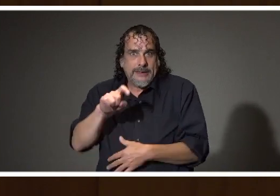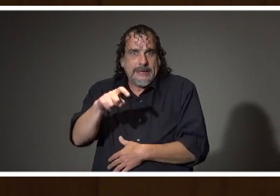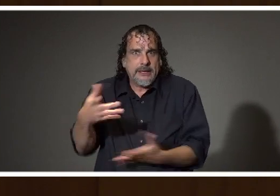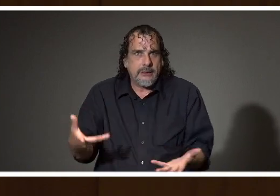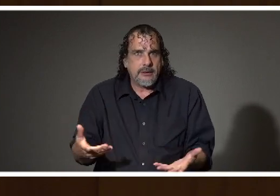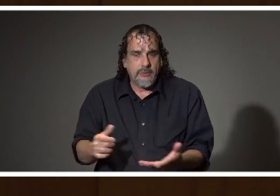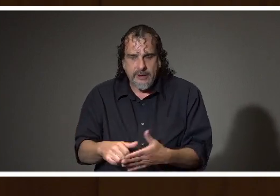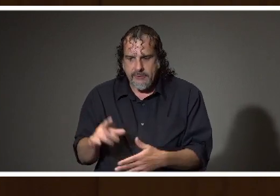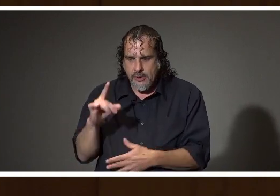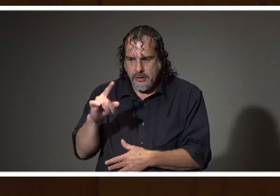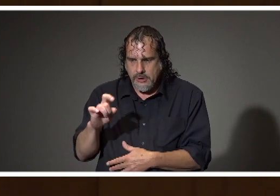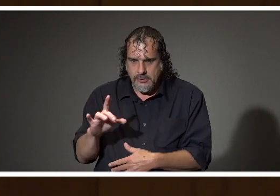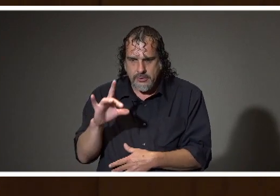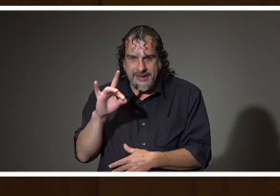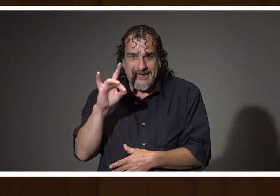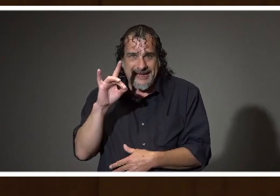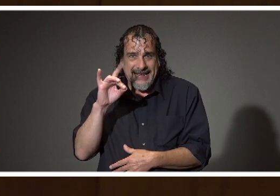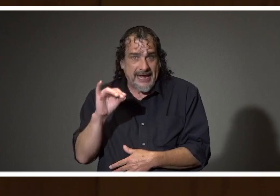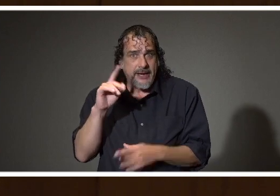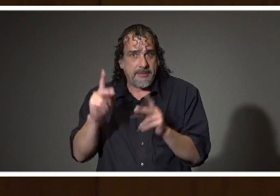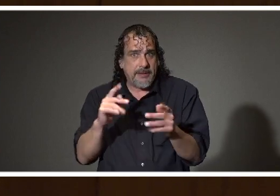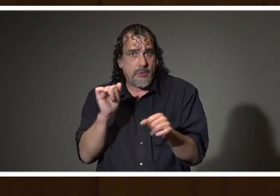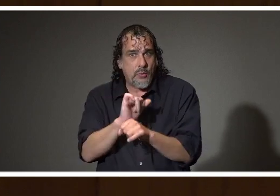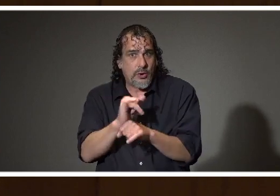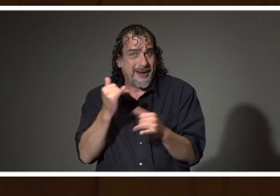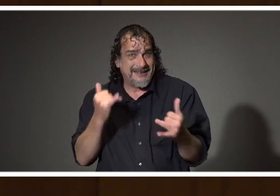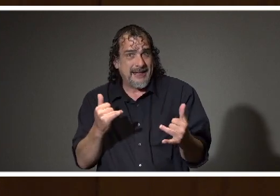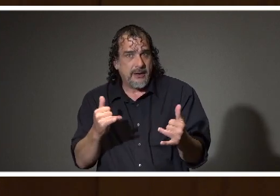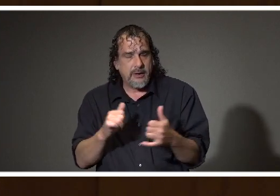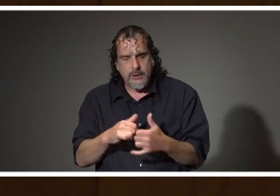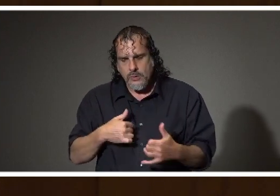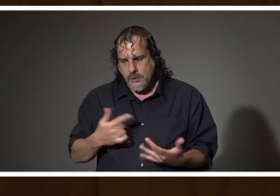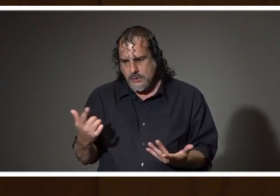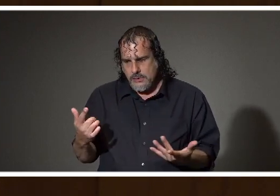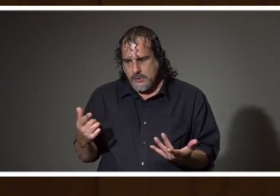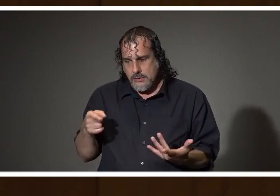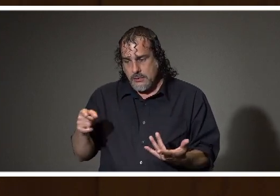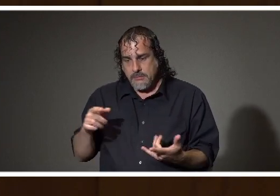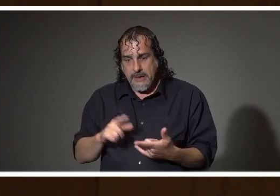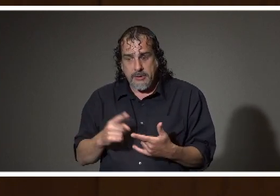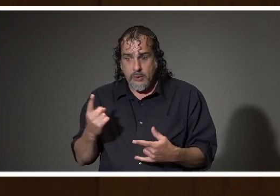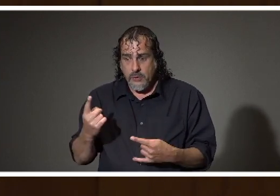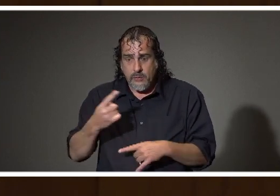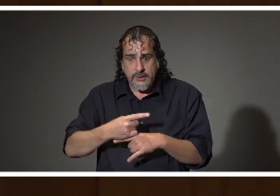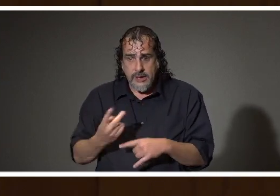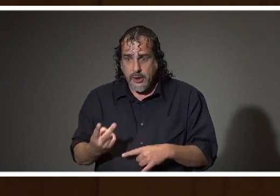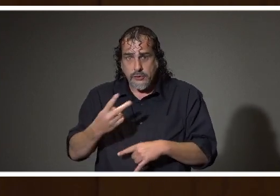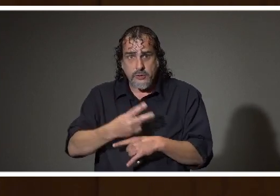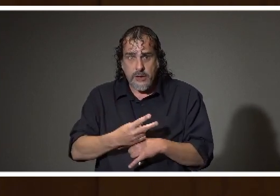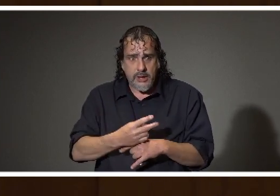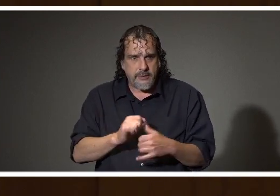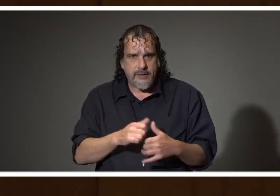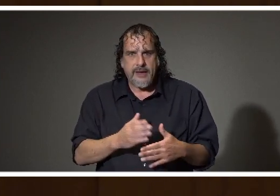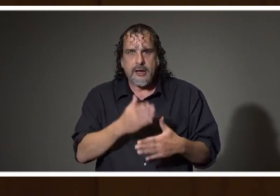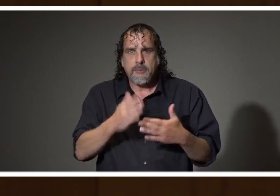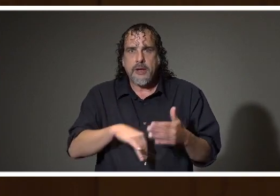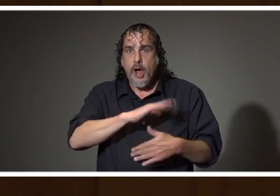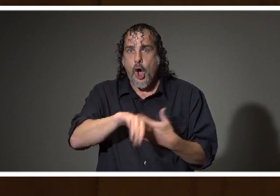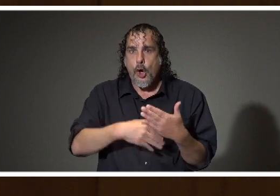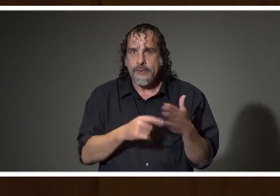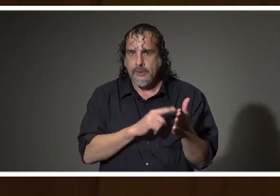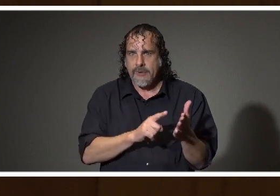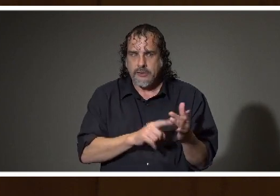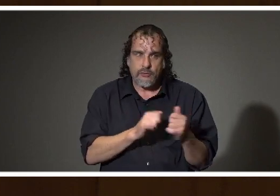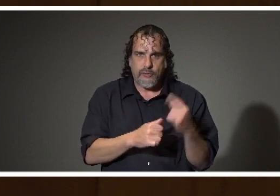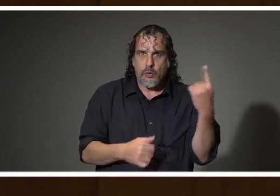folks working right now. They're able to pretty much within a day or two complete the initial phase of the investigation. So